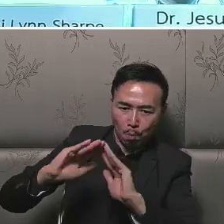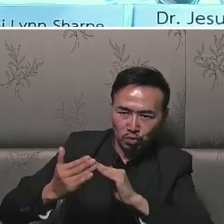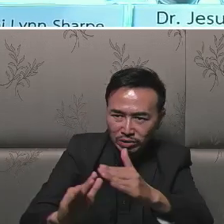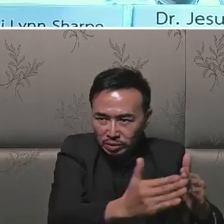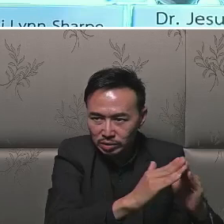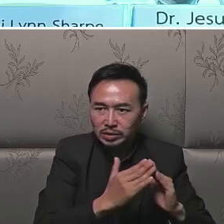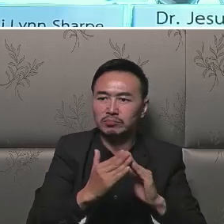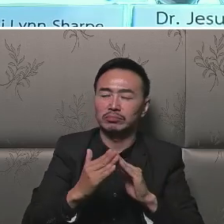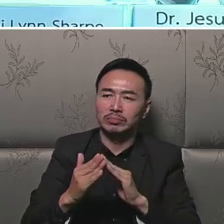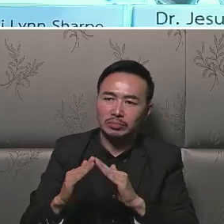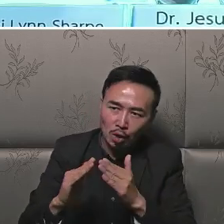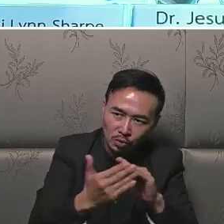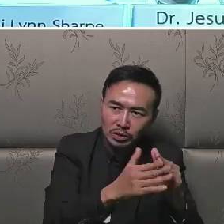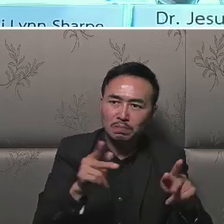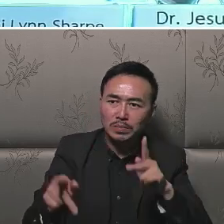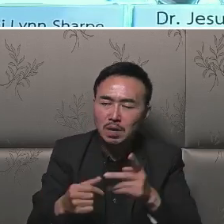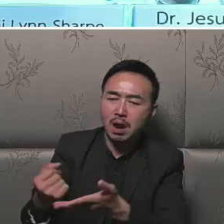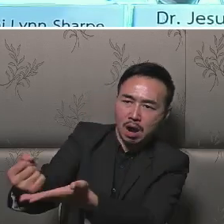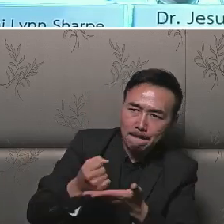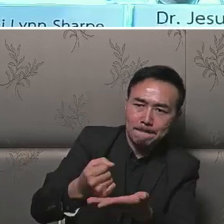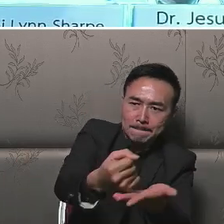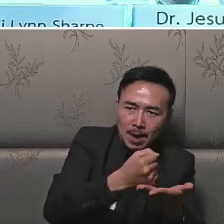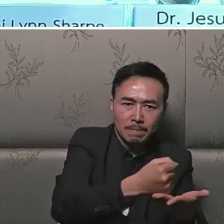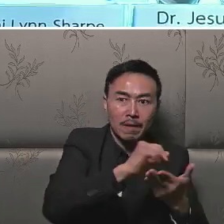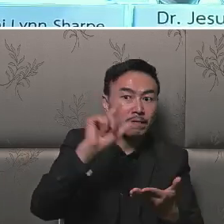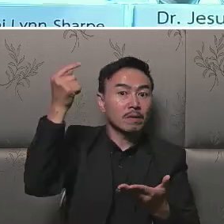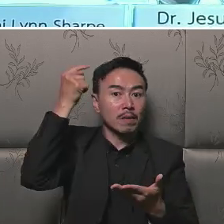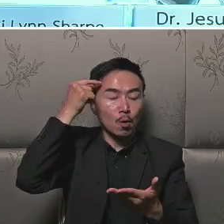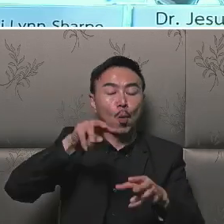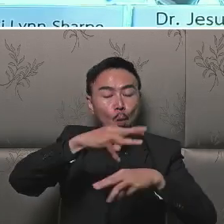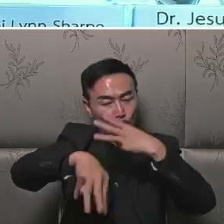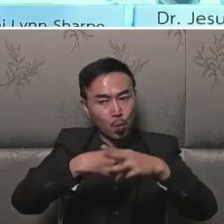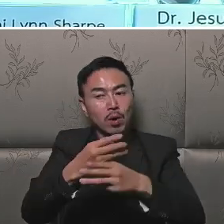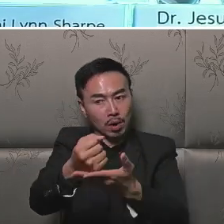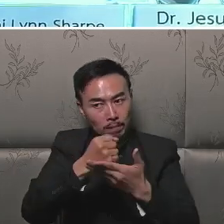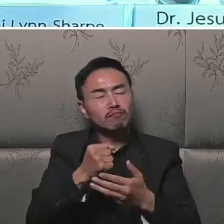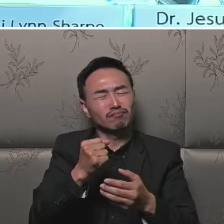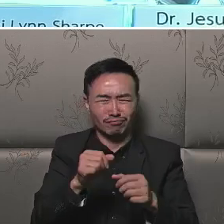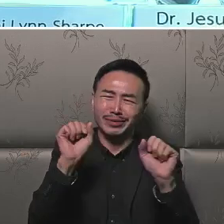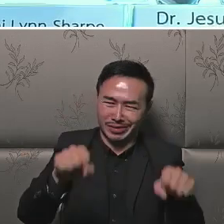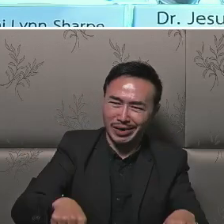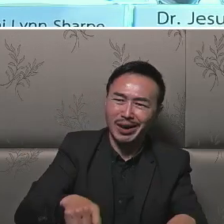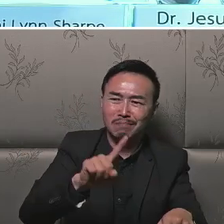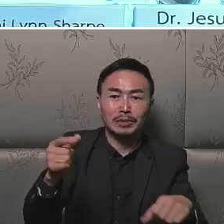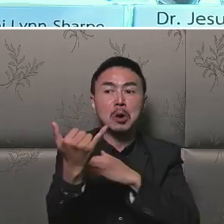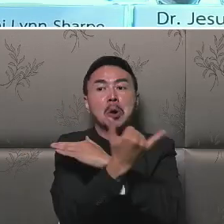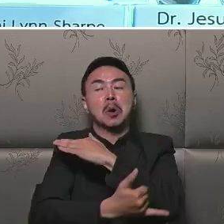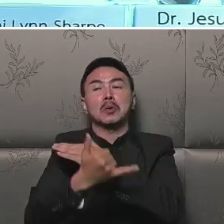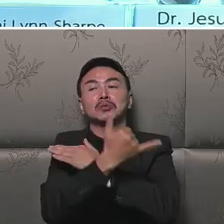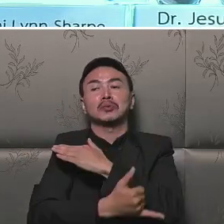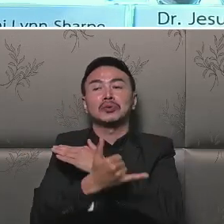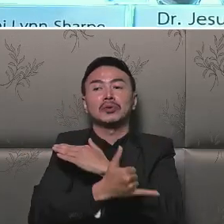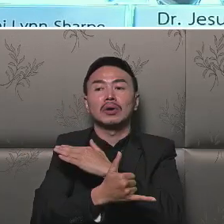governments that are on the forefront of receiving refugees, because I think it's about 3/4 of the world's